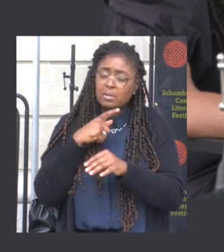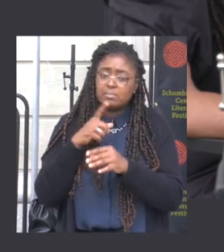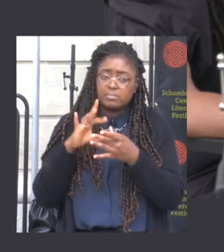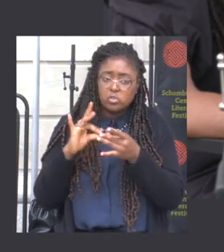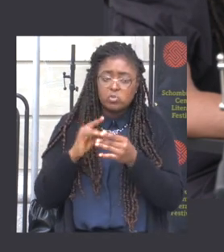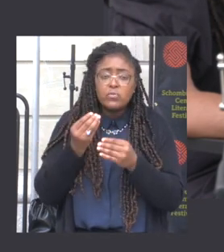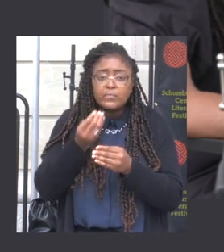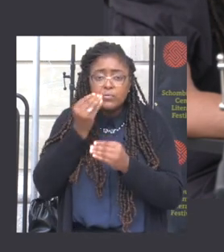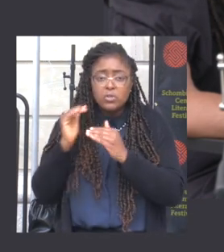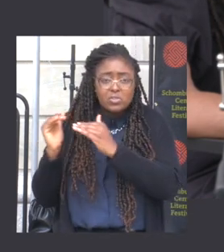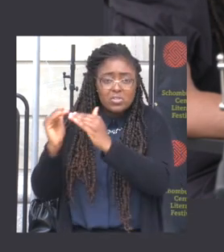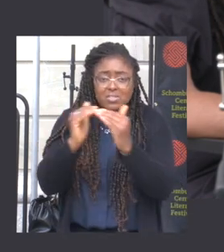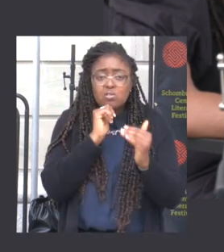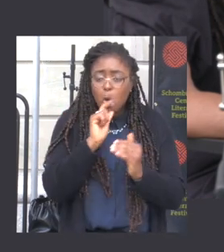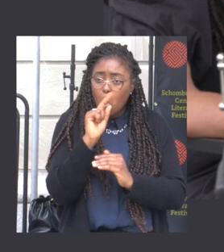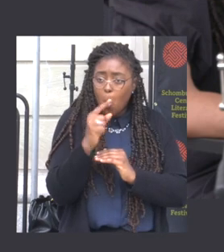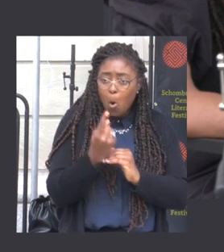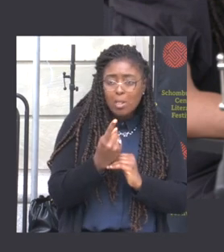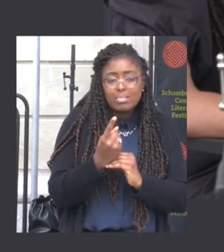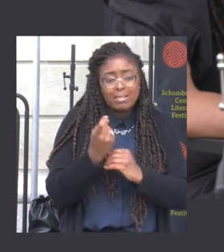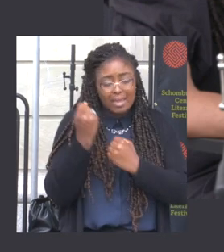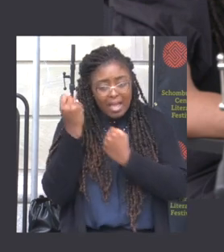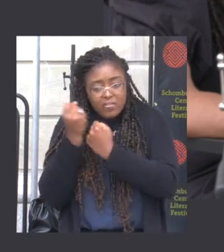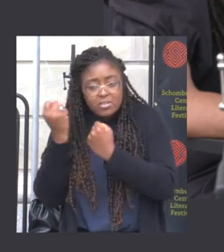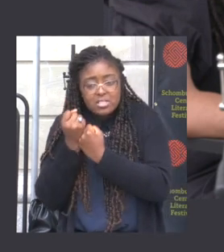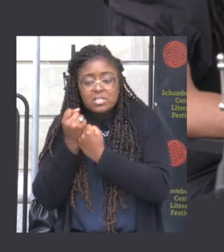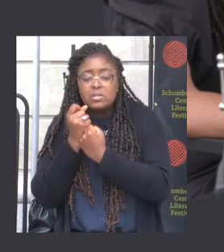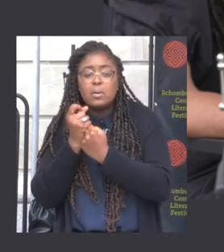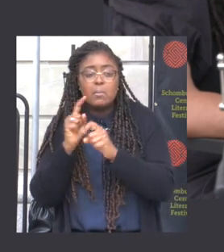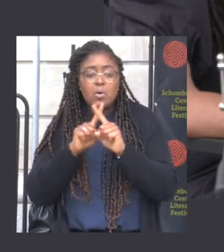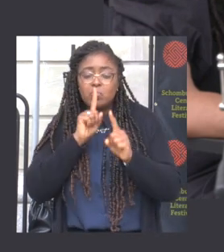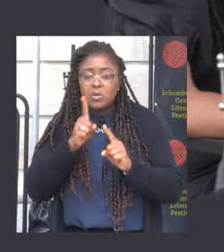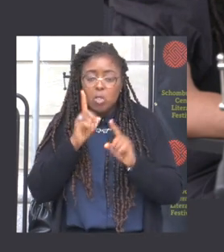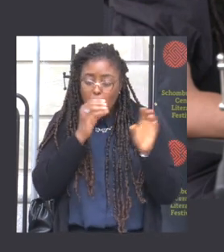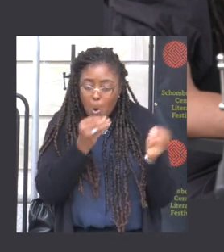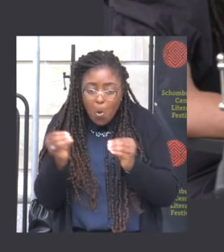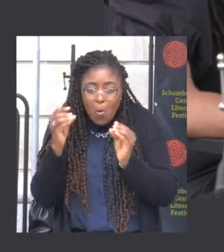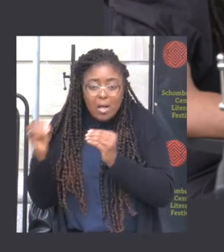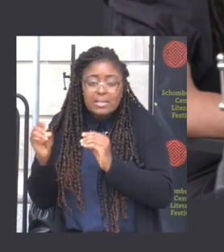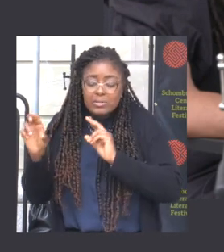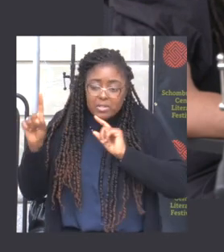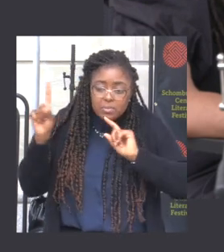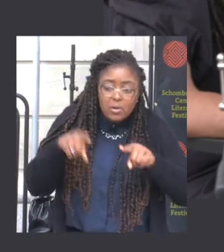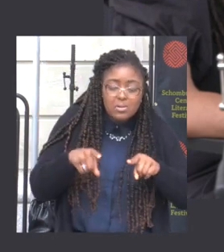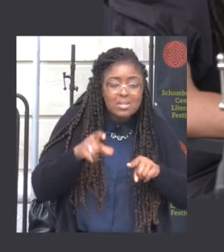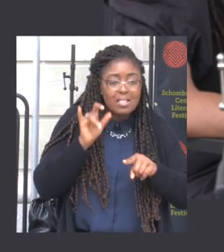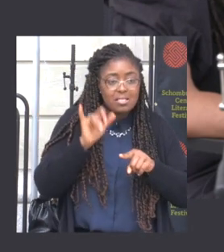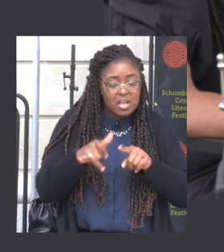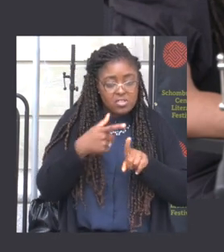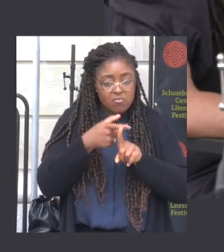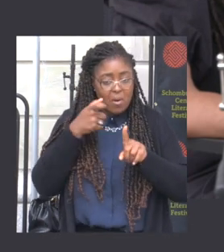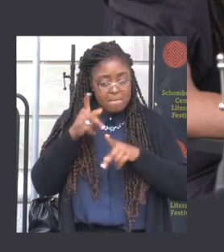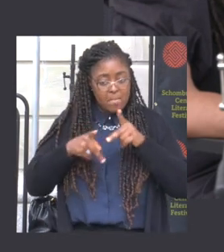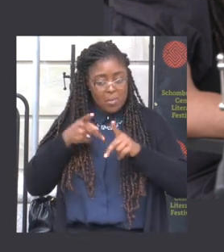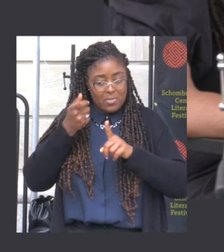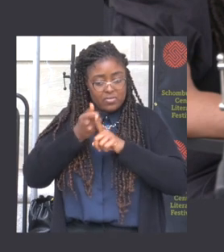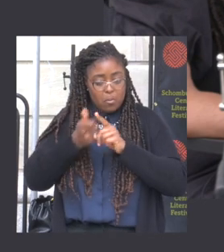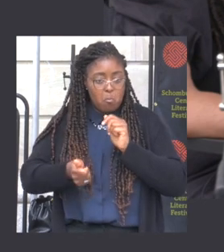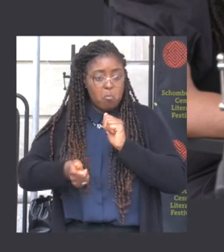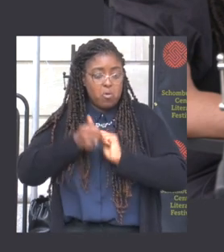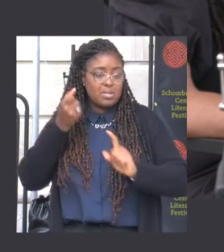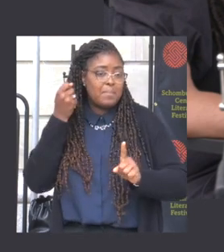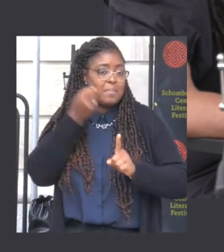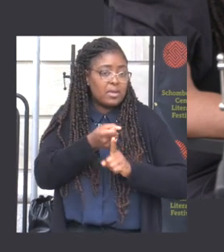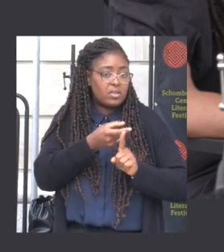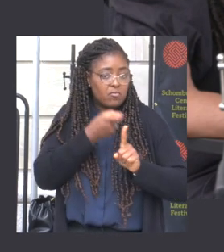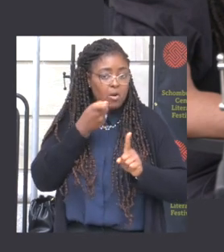advocacy and direct service, and it calls for organized responses that are owned and driven by the people who are most affected by food apartheid.